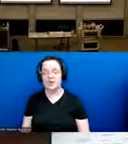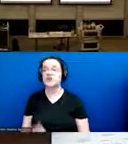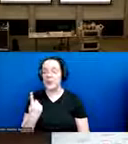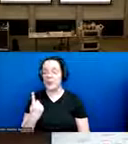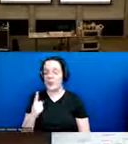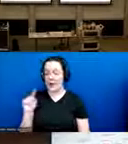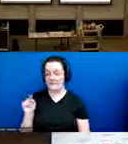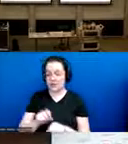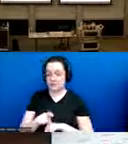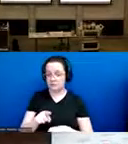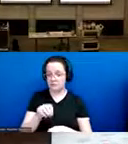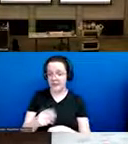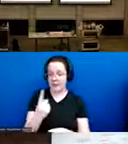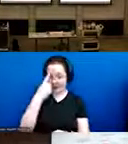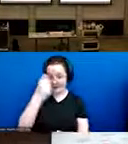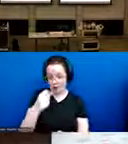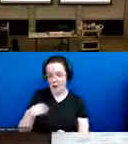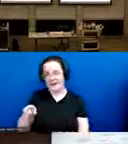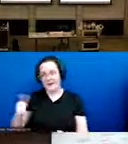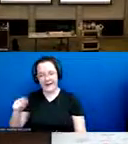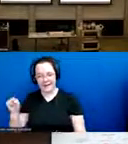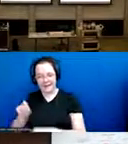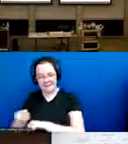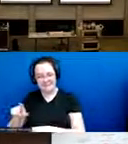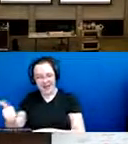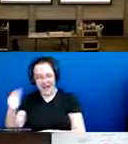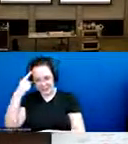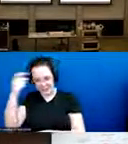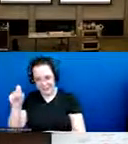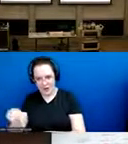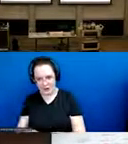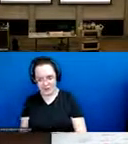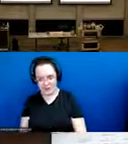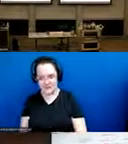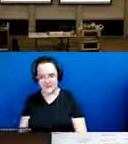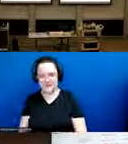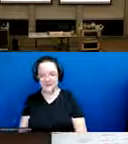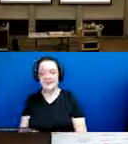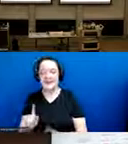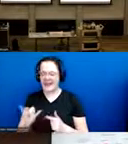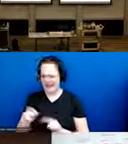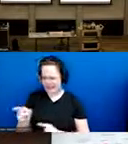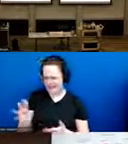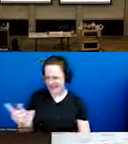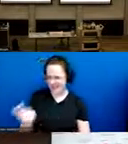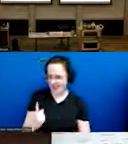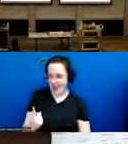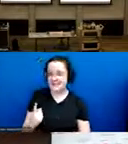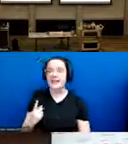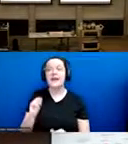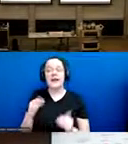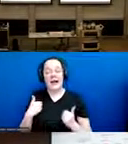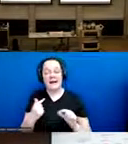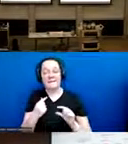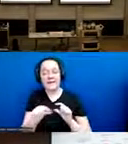one memory here and another photon into the other memory here. And then to the point that you were asking me, right? If you have efficiencies when you're writing